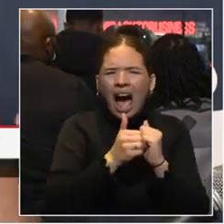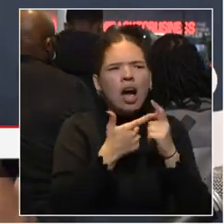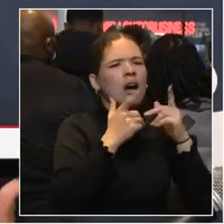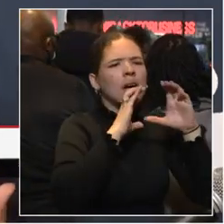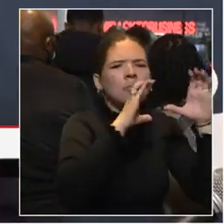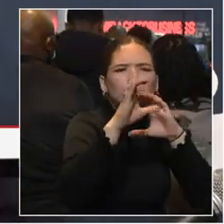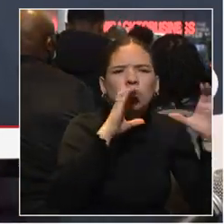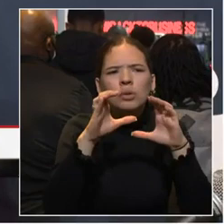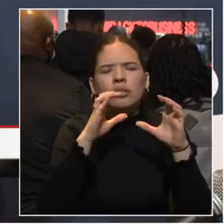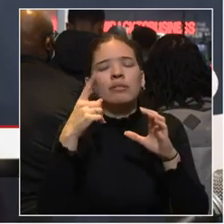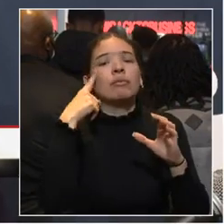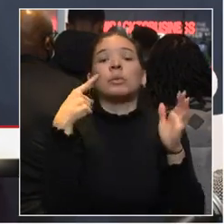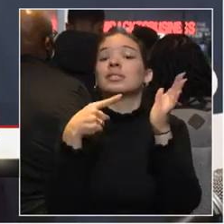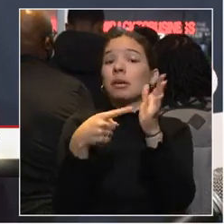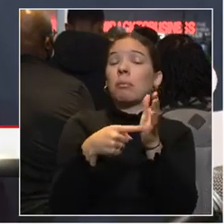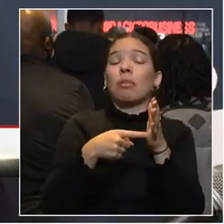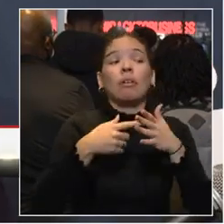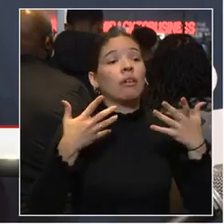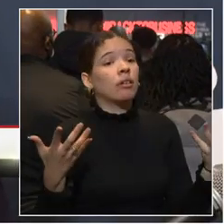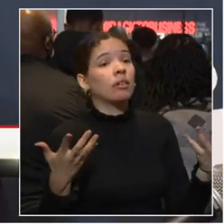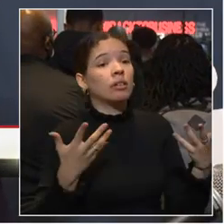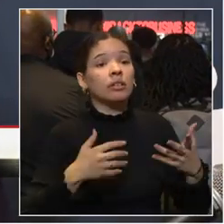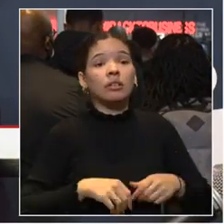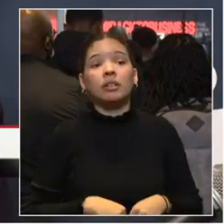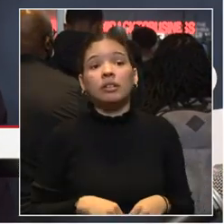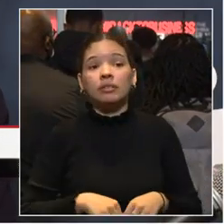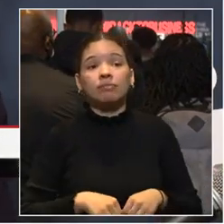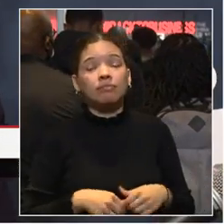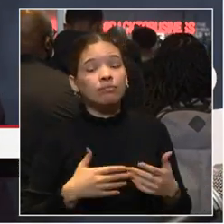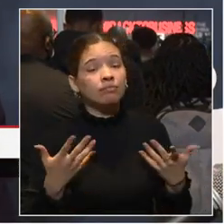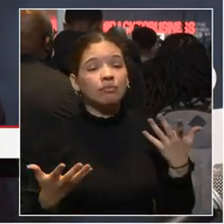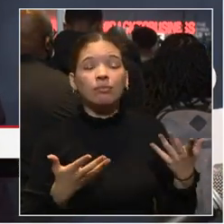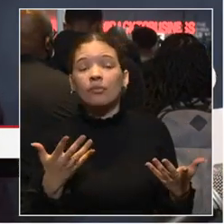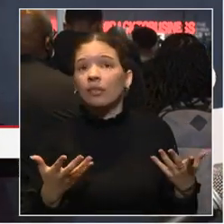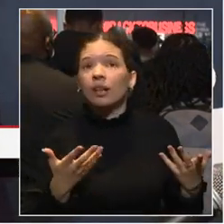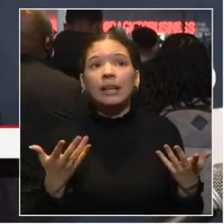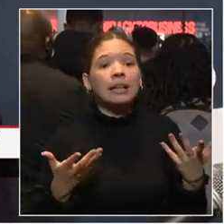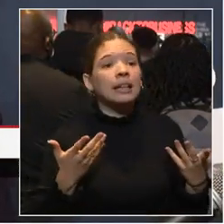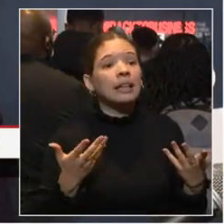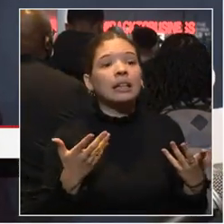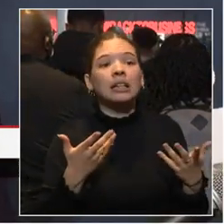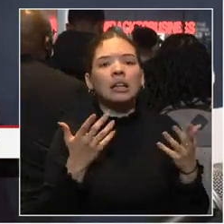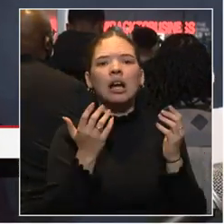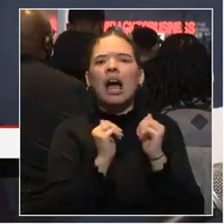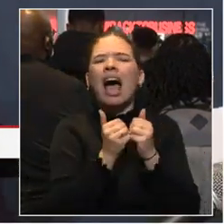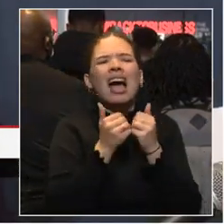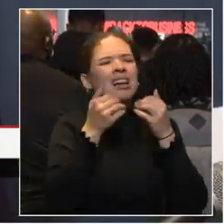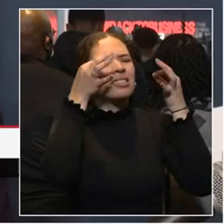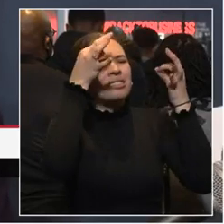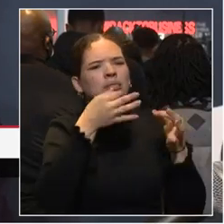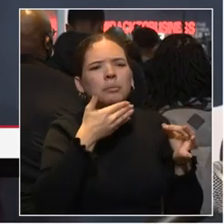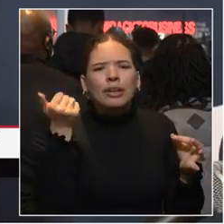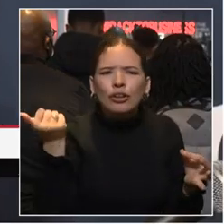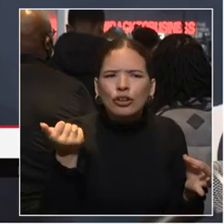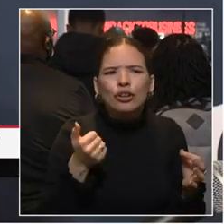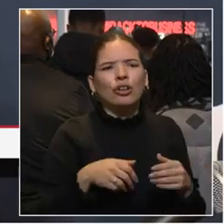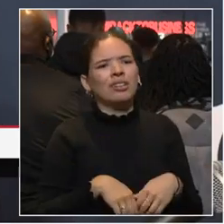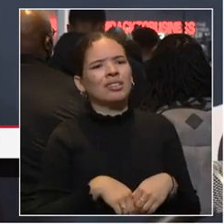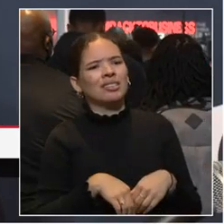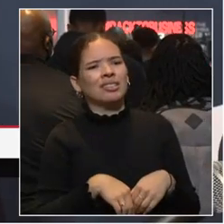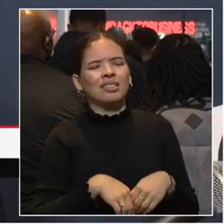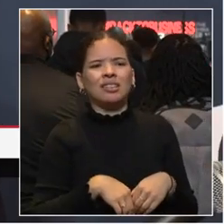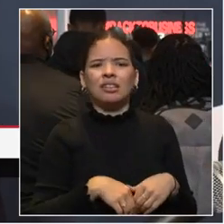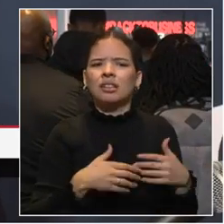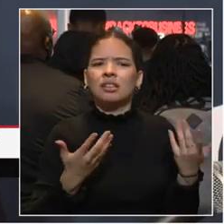or better ways to bring people in to make decisions. I've also had to learn to say, hey, you know, I got that wrong. Yeah.